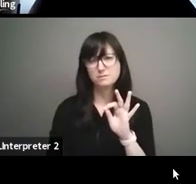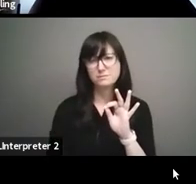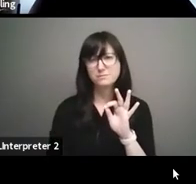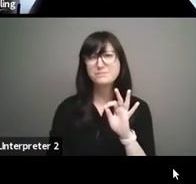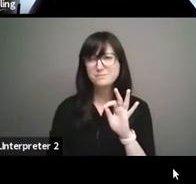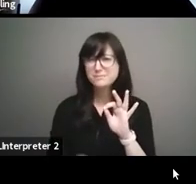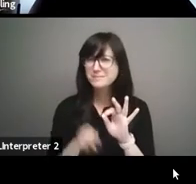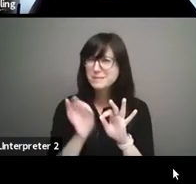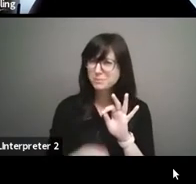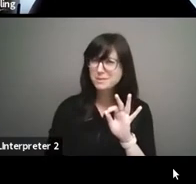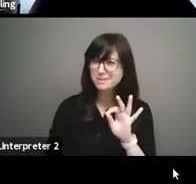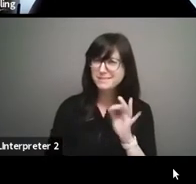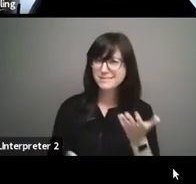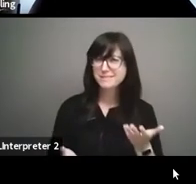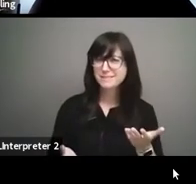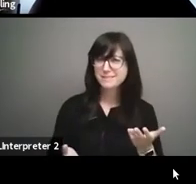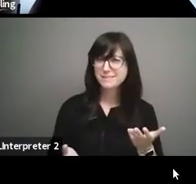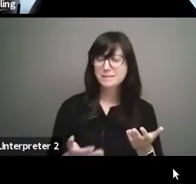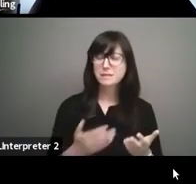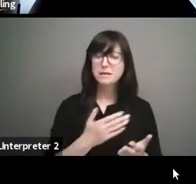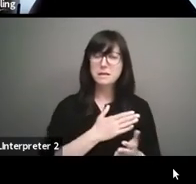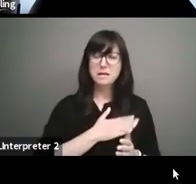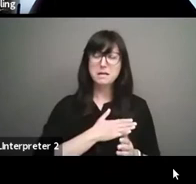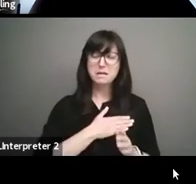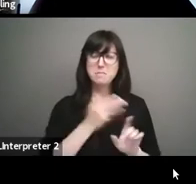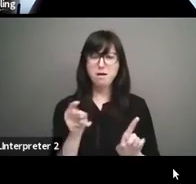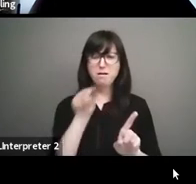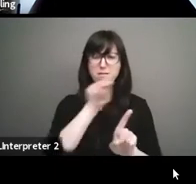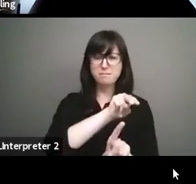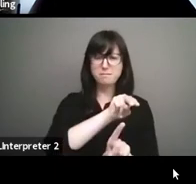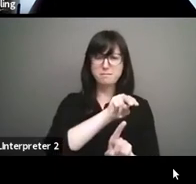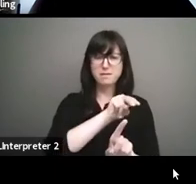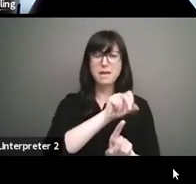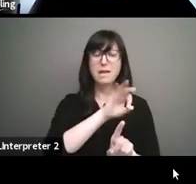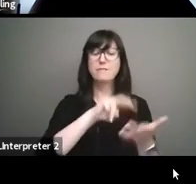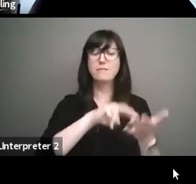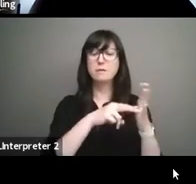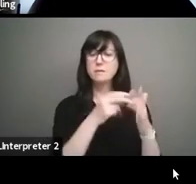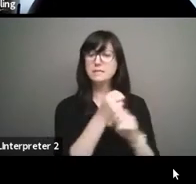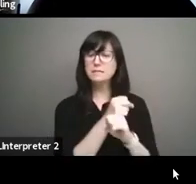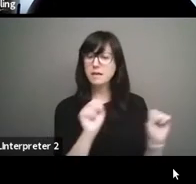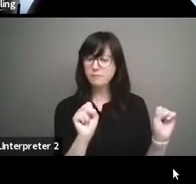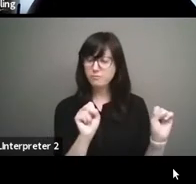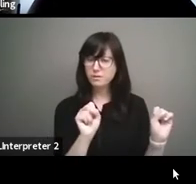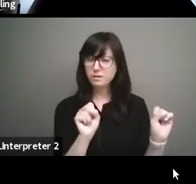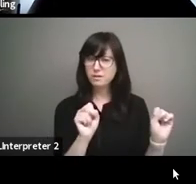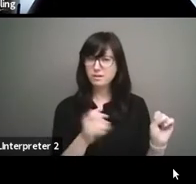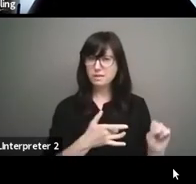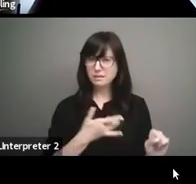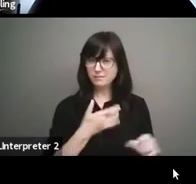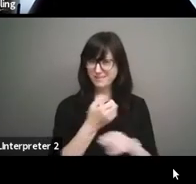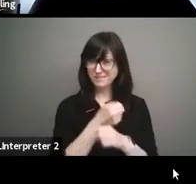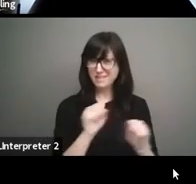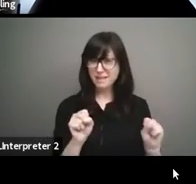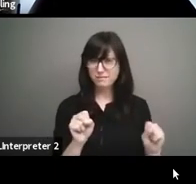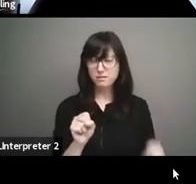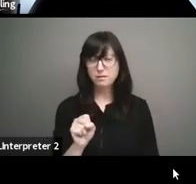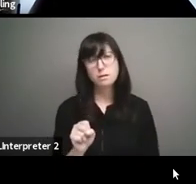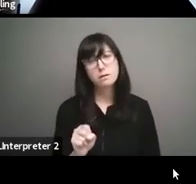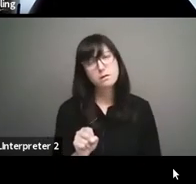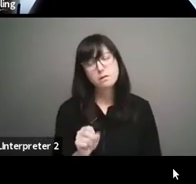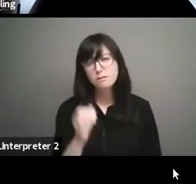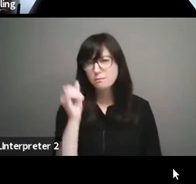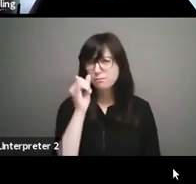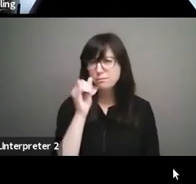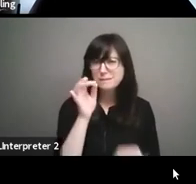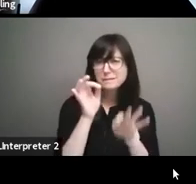as, like, to be safe, to feel safe is so simple with